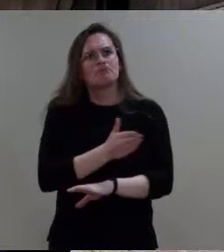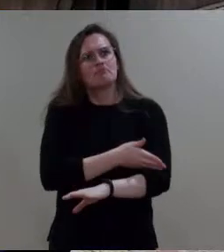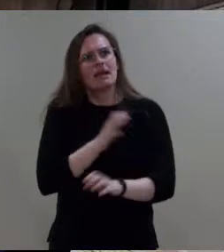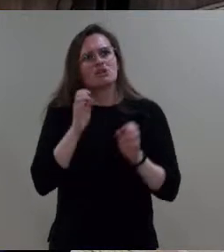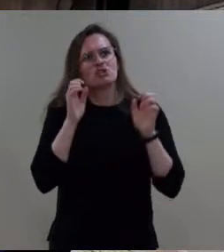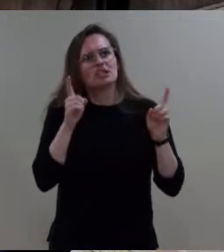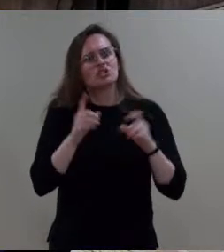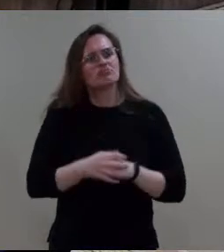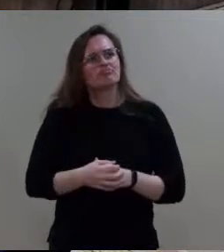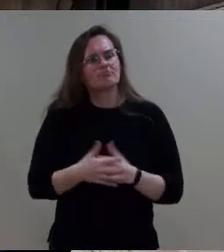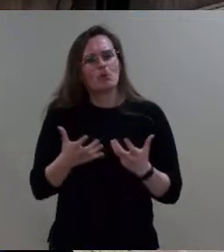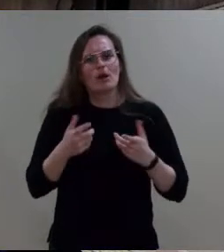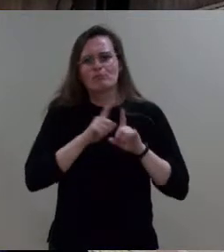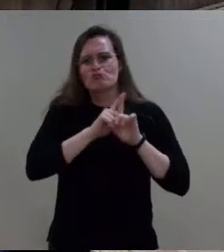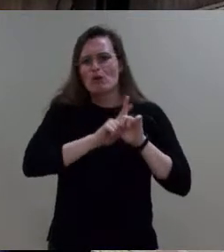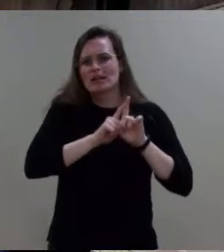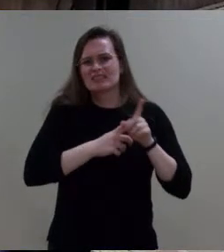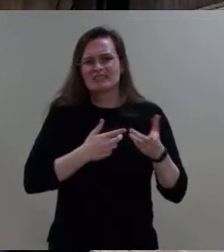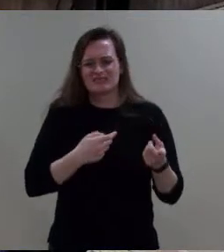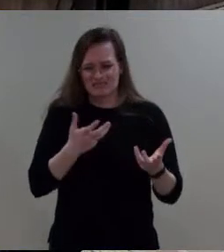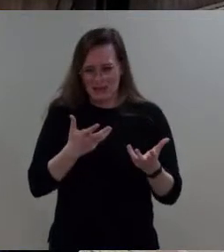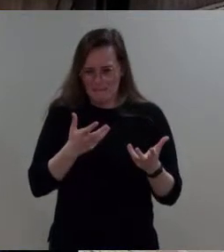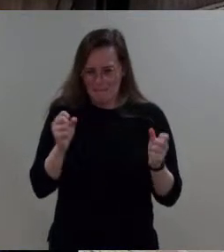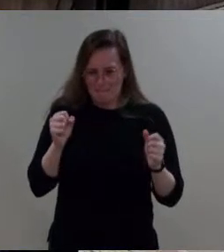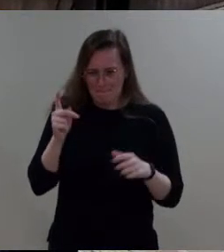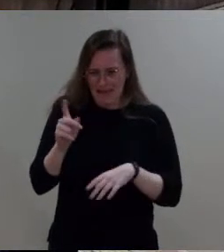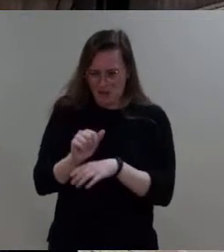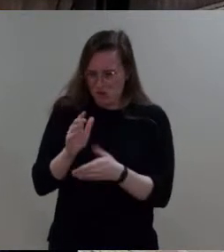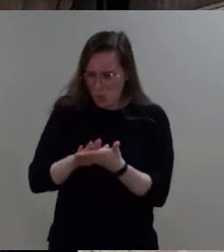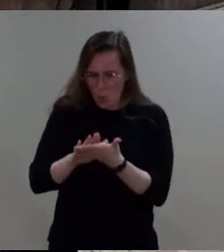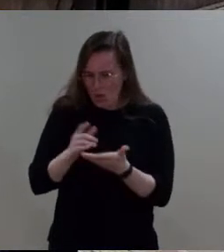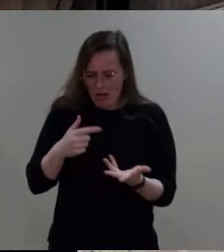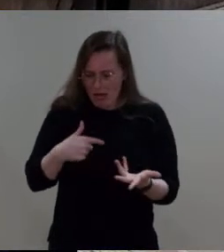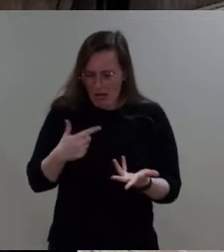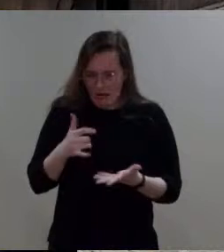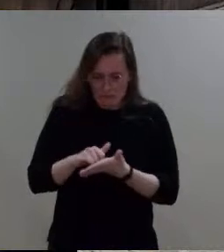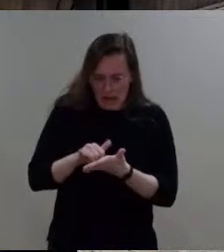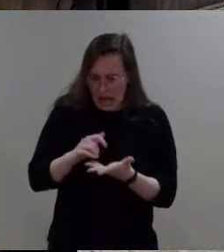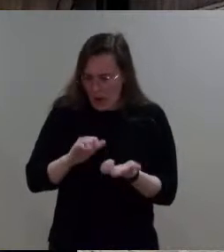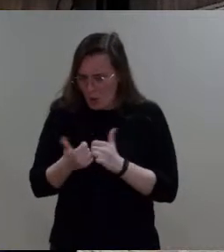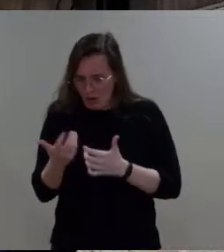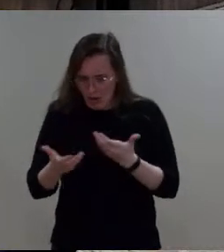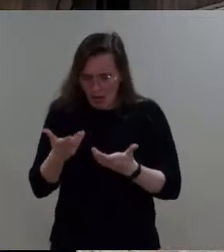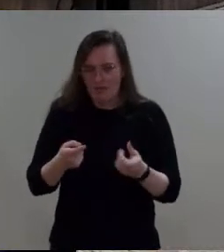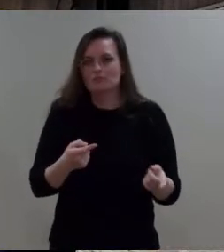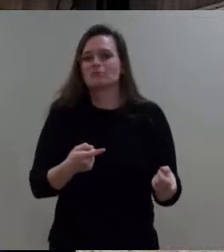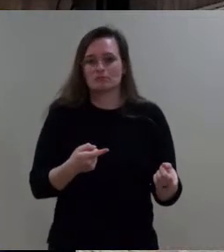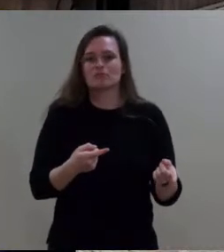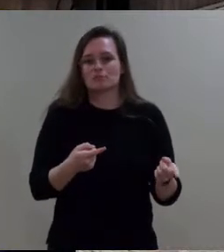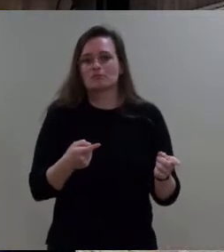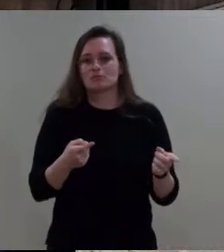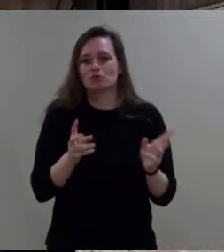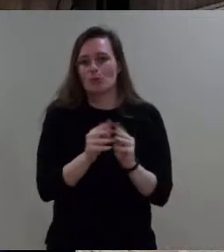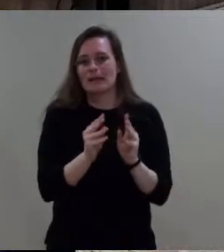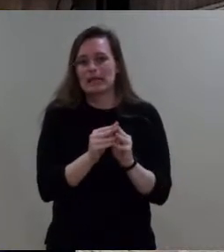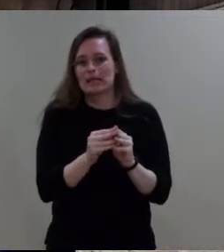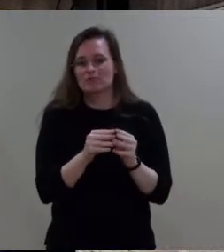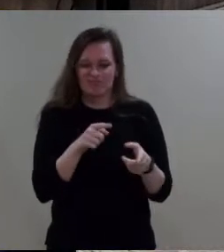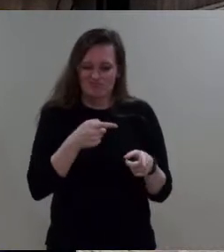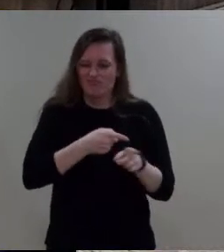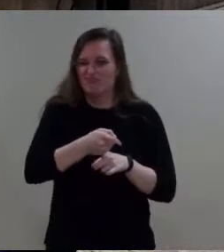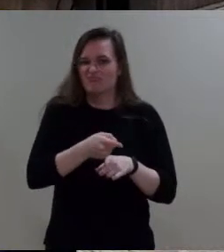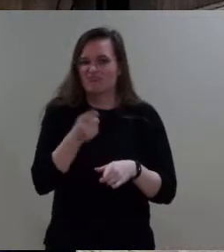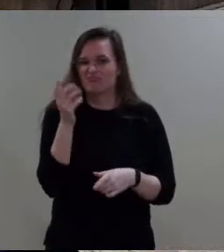an apprentice, but I don't want to go back to school. Yeah, of course. How do I yeah. do that? Yeah. So that's what this session was about. So Okay. when Nova Scotia